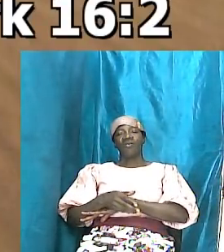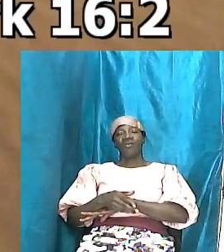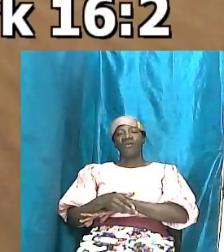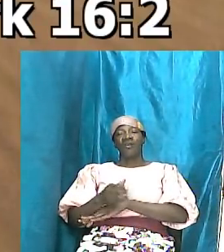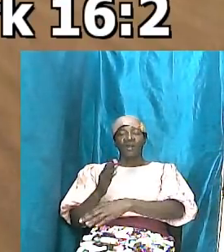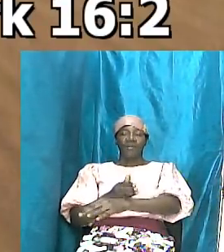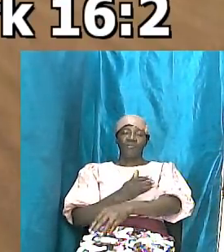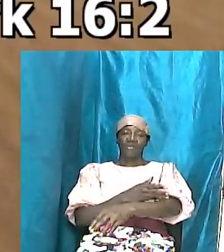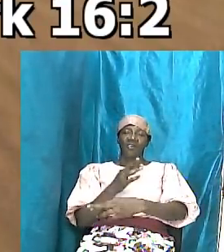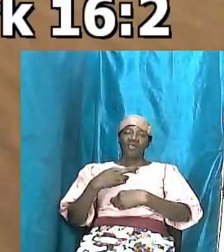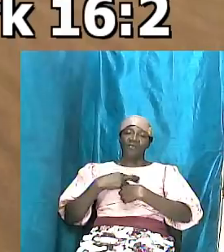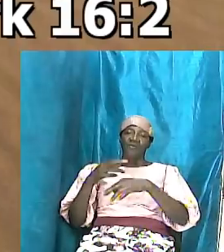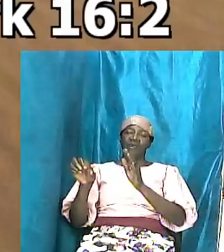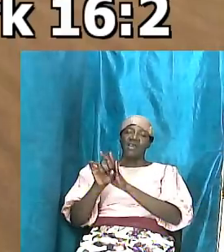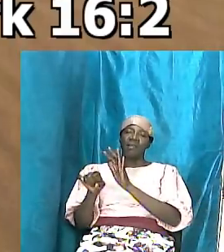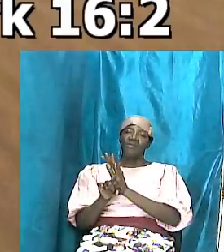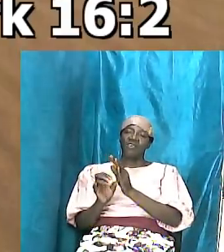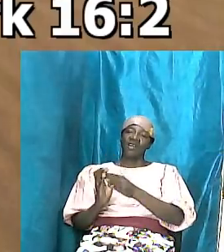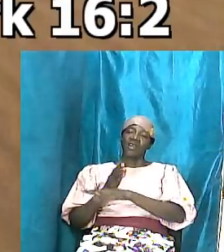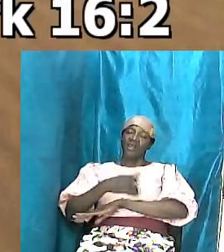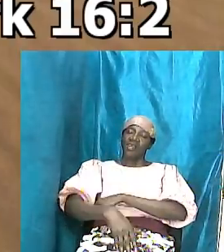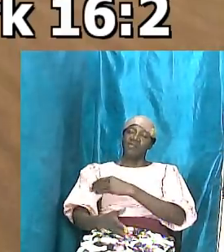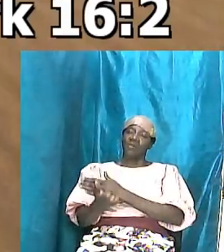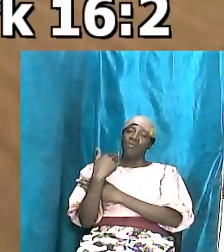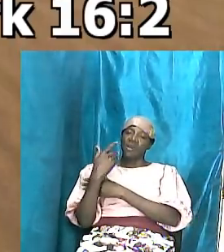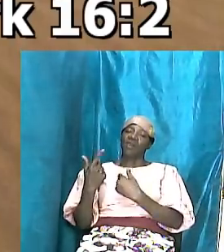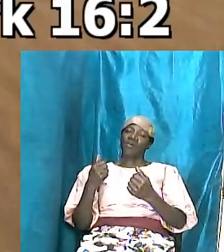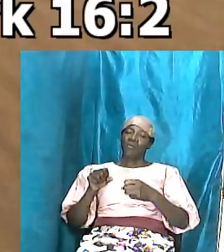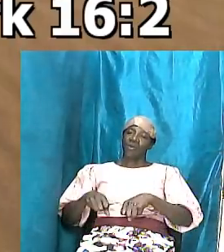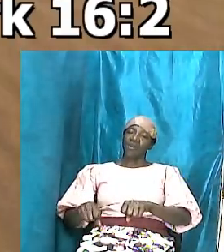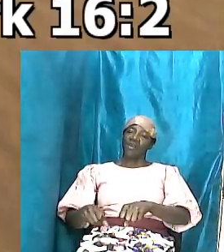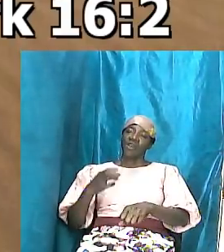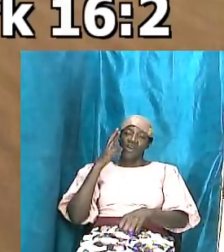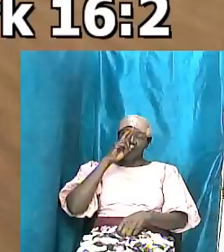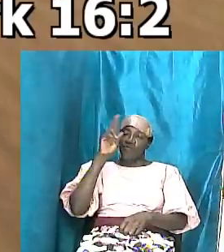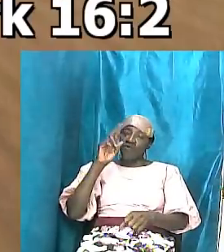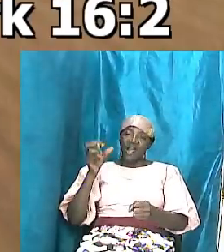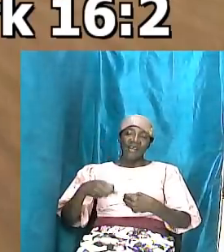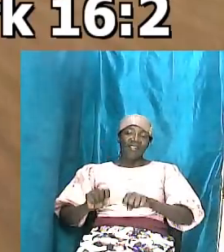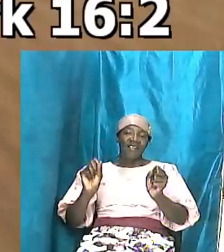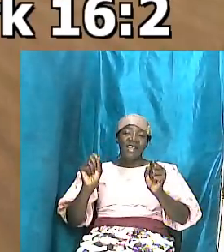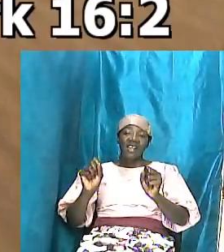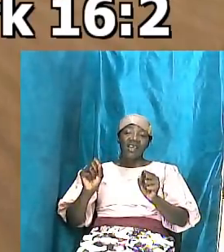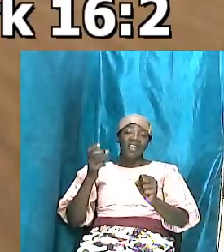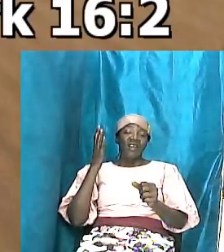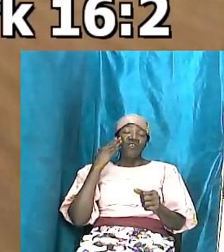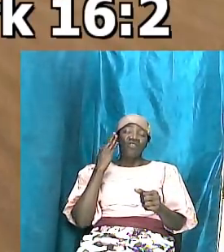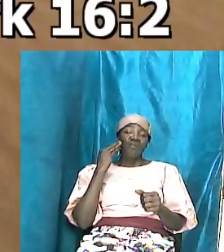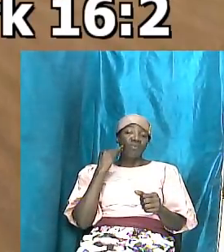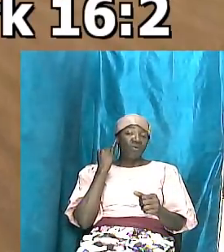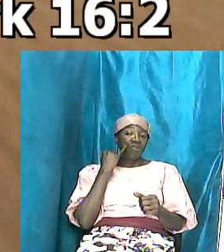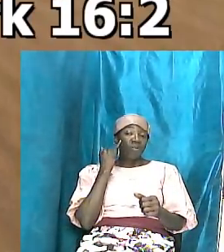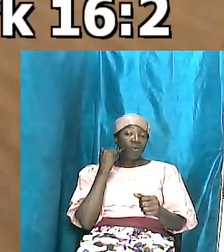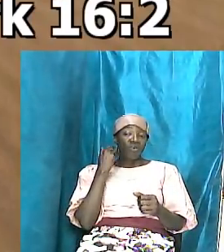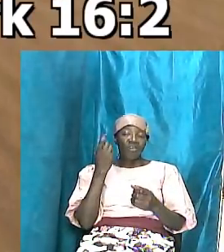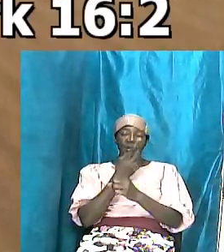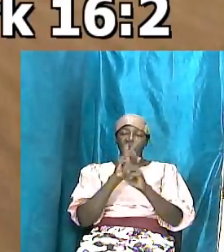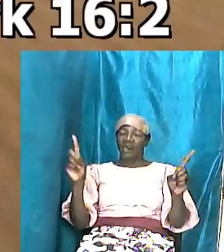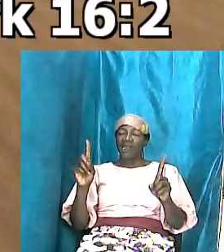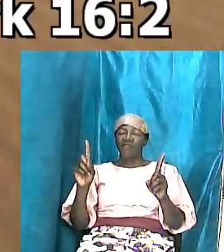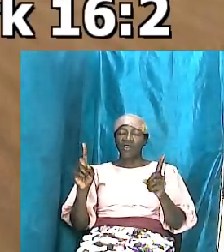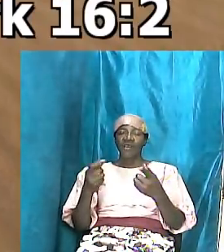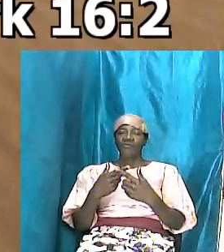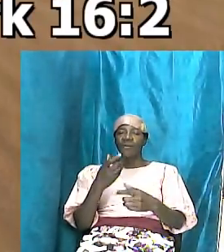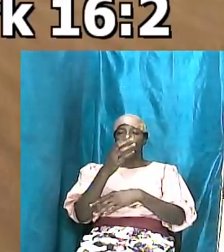of redemption. Evening and morning when they came to the Red Sea and they were supposed to be delivered totally from out of the hand of